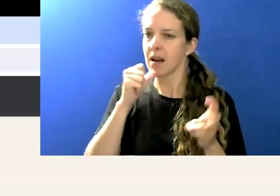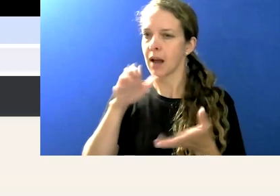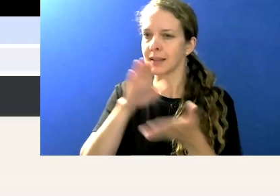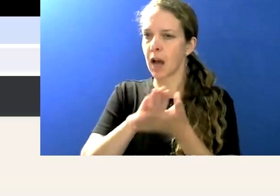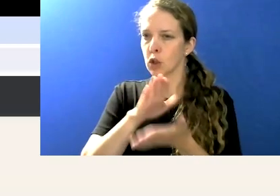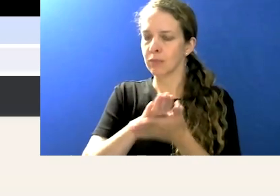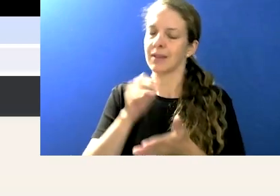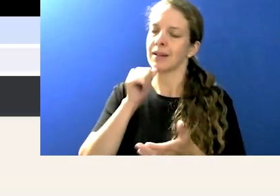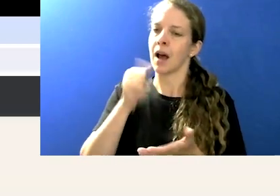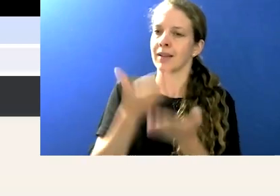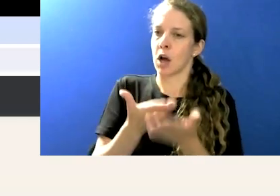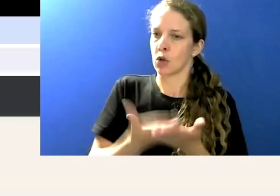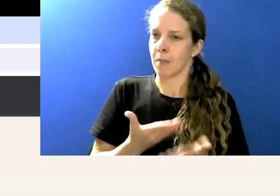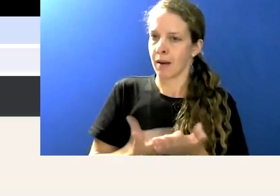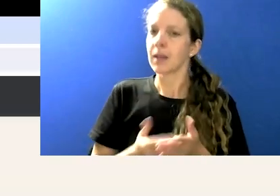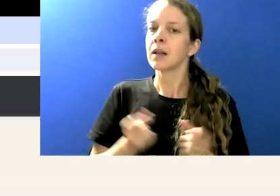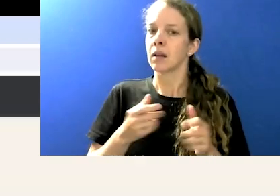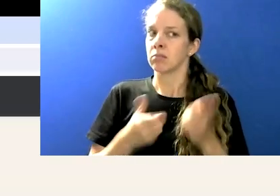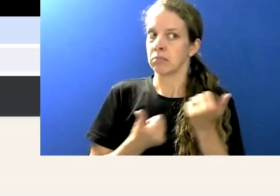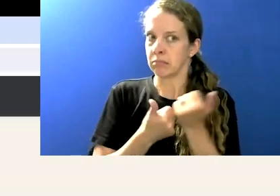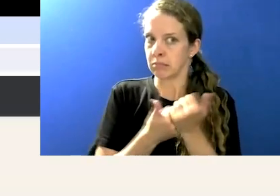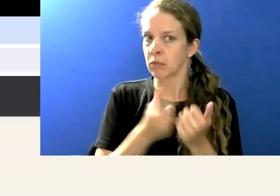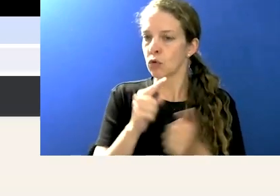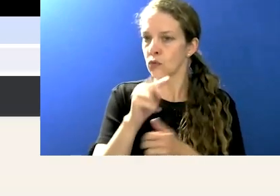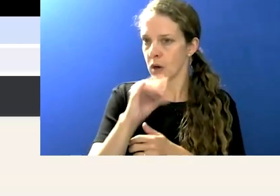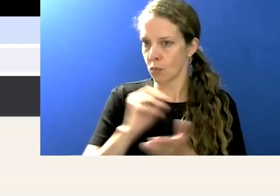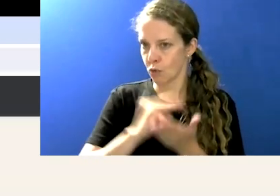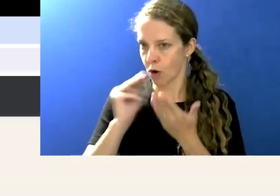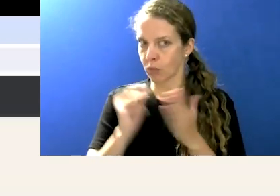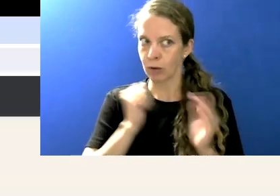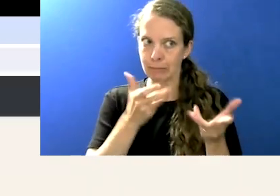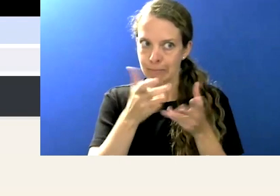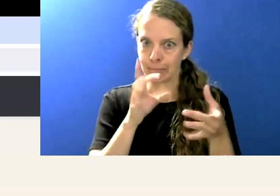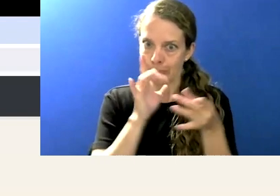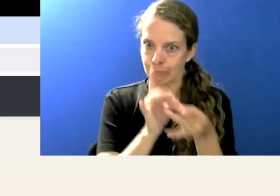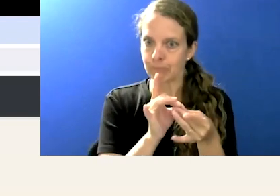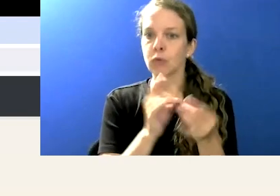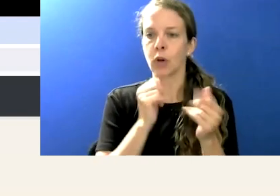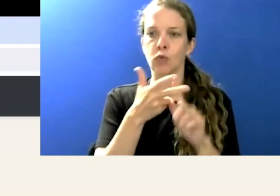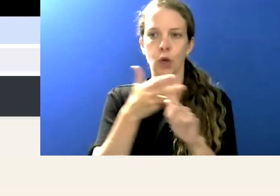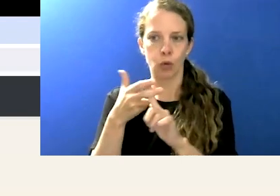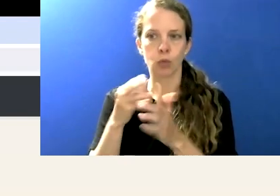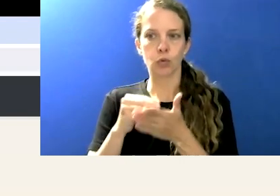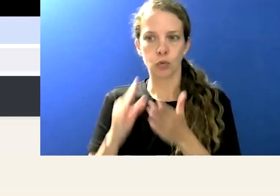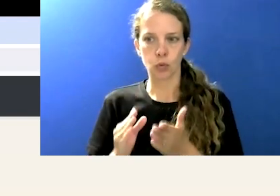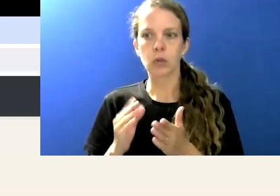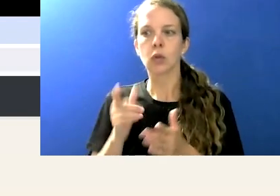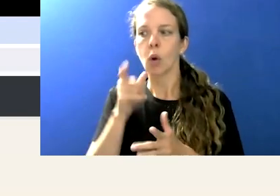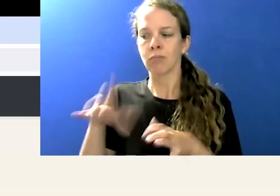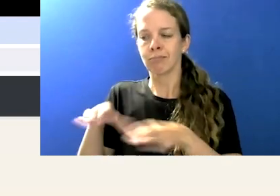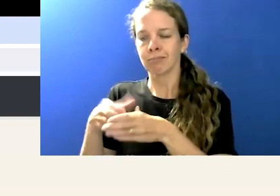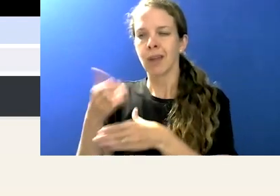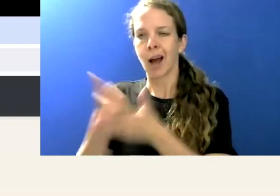through the TRiO program now with that. We've been trying to promote that a lot. And so we've been trying to recruit students that also classify under